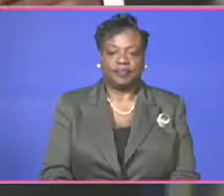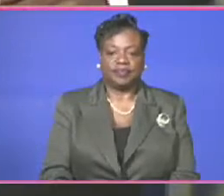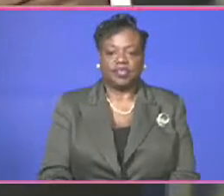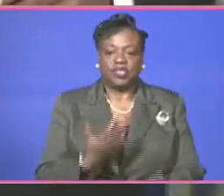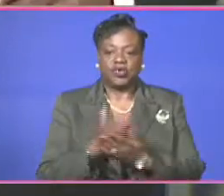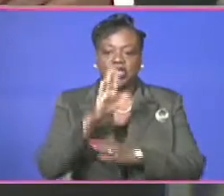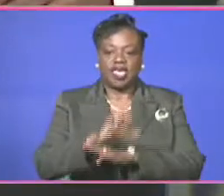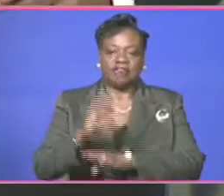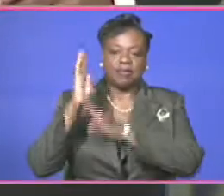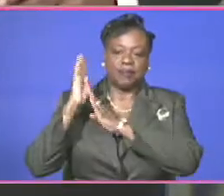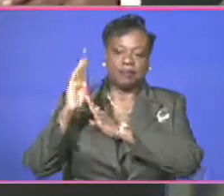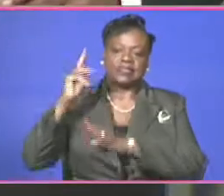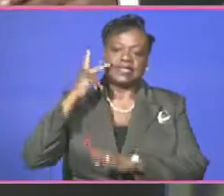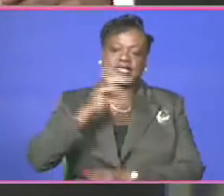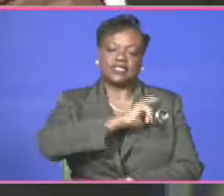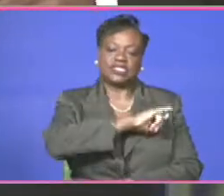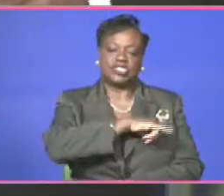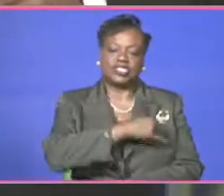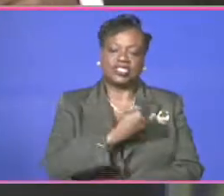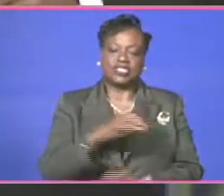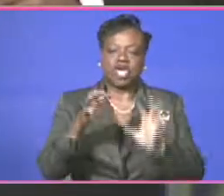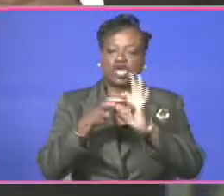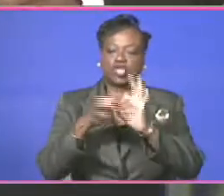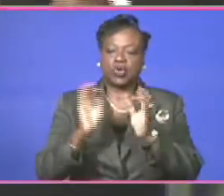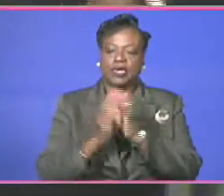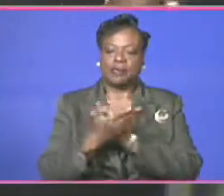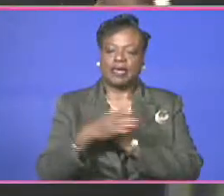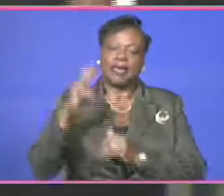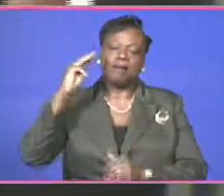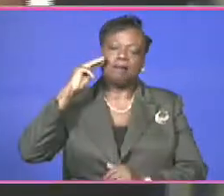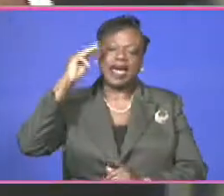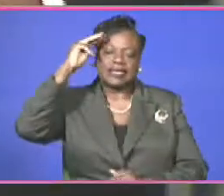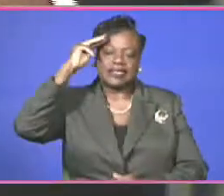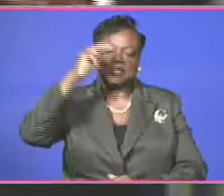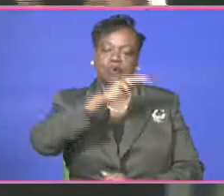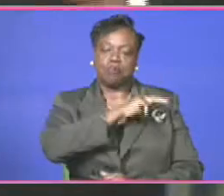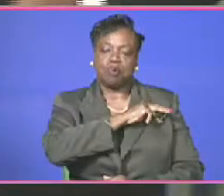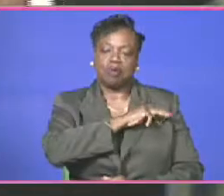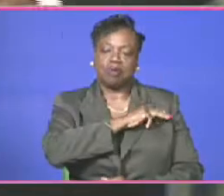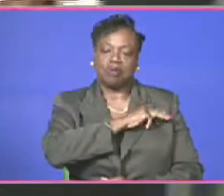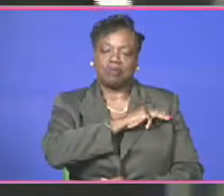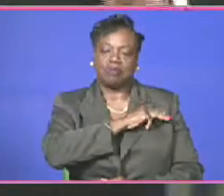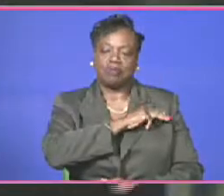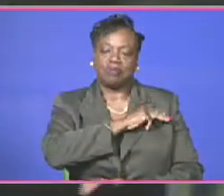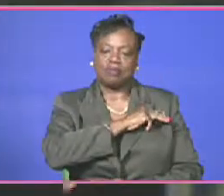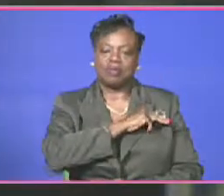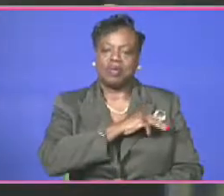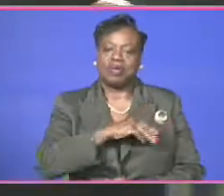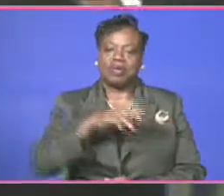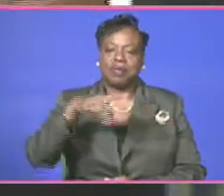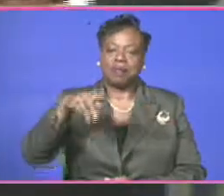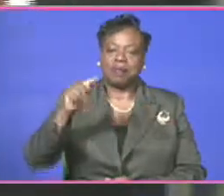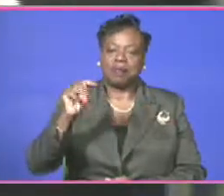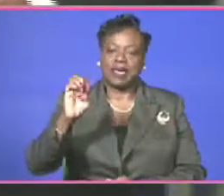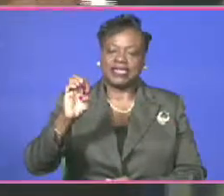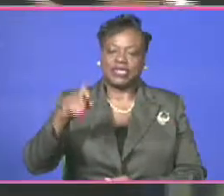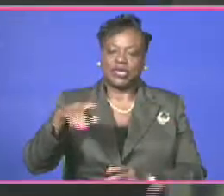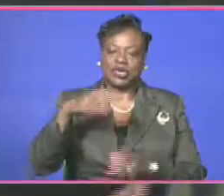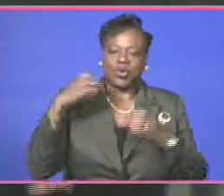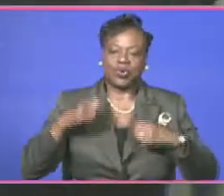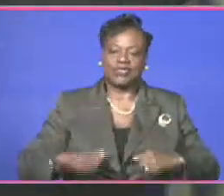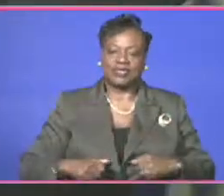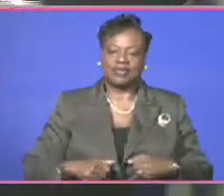Good evening, Bahamas. I'm Kelsey Johnson, and I'm joined by Matt Morrow, Hospital Lane, Petticoat Lane, that's